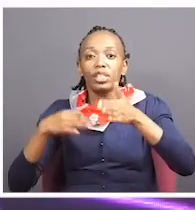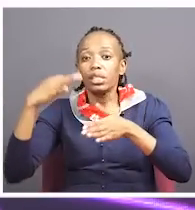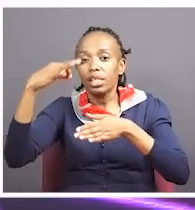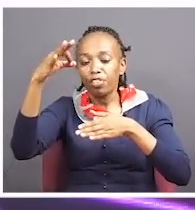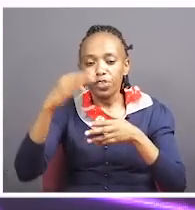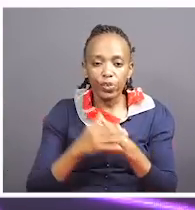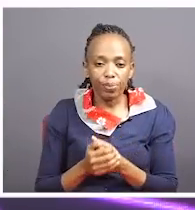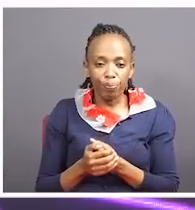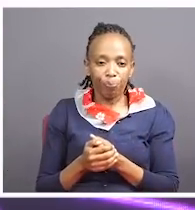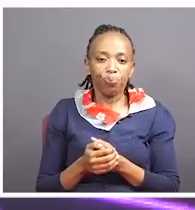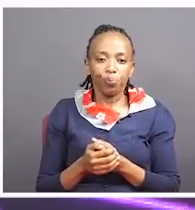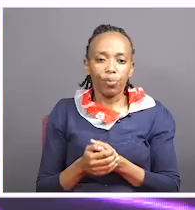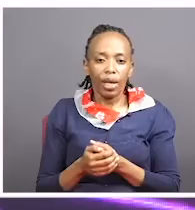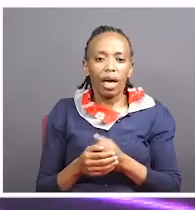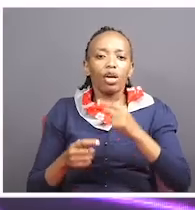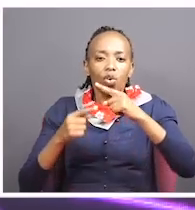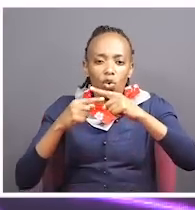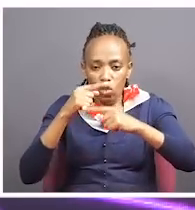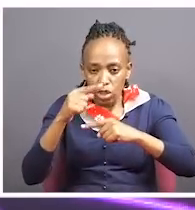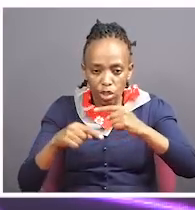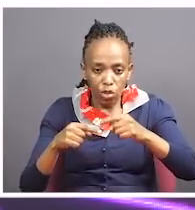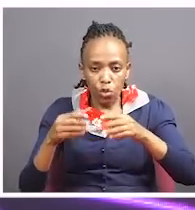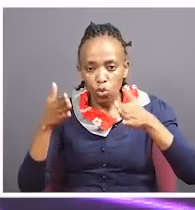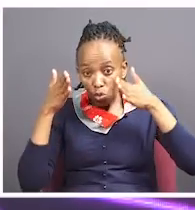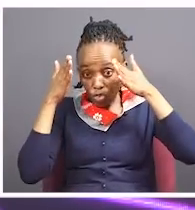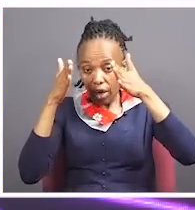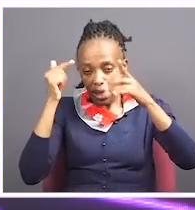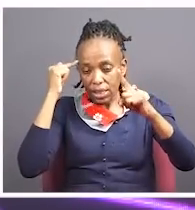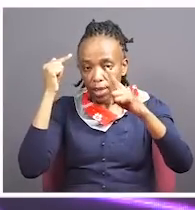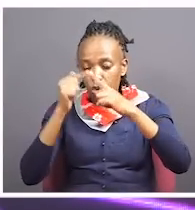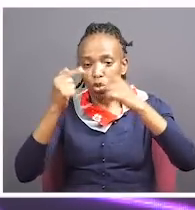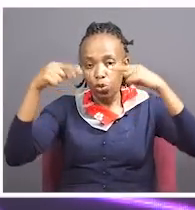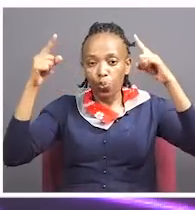is ahead, I press on towards